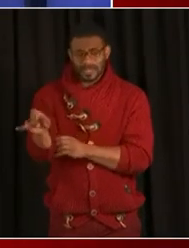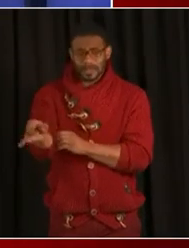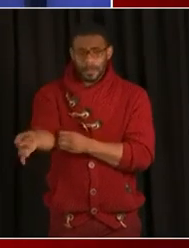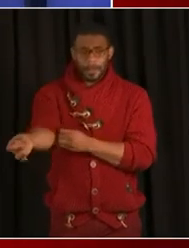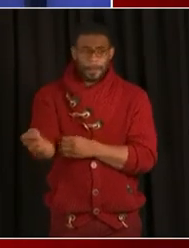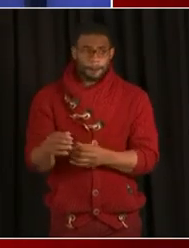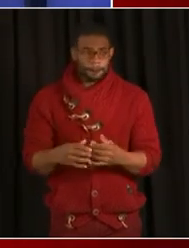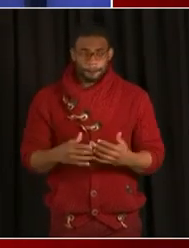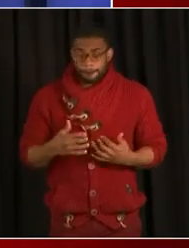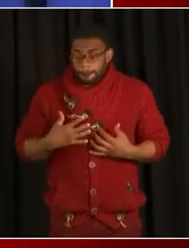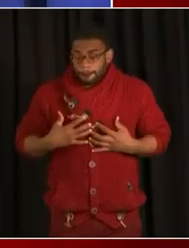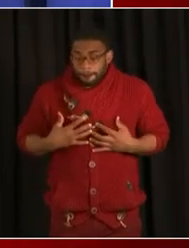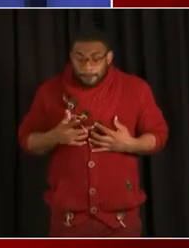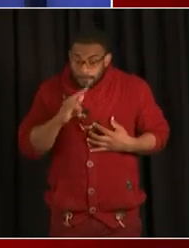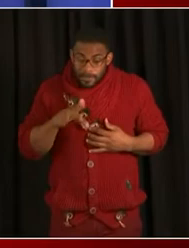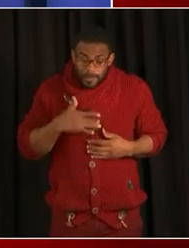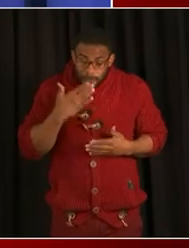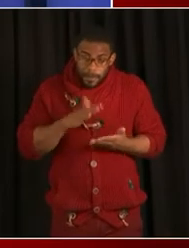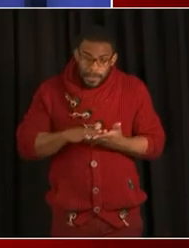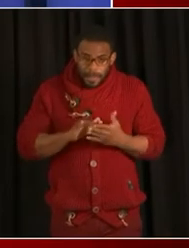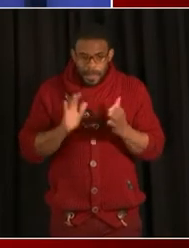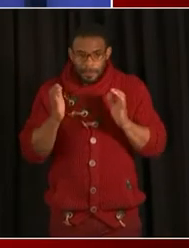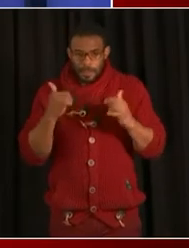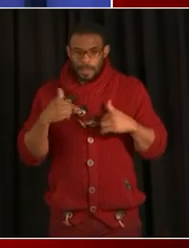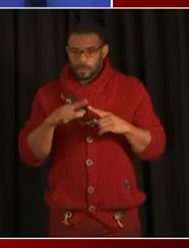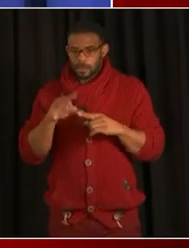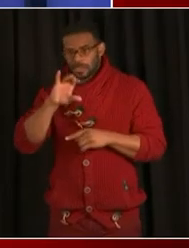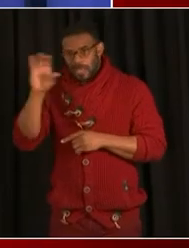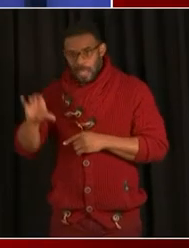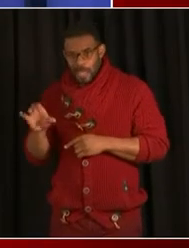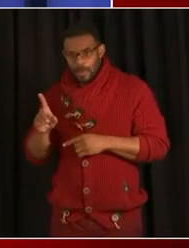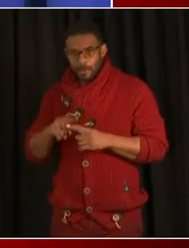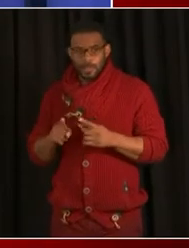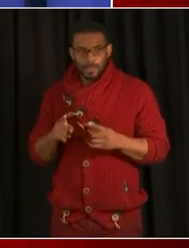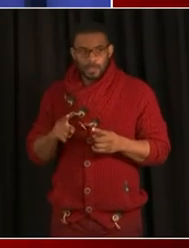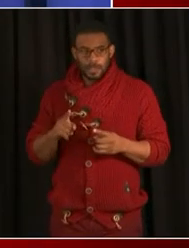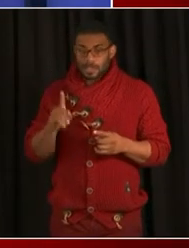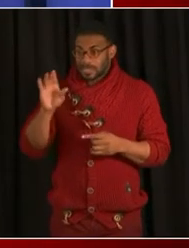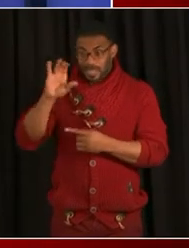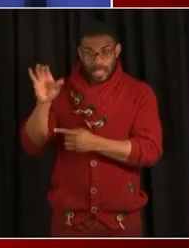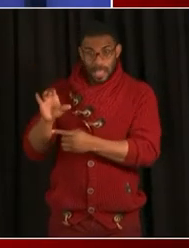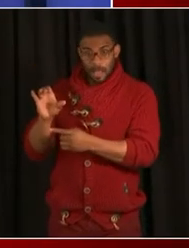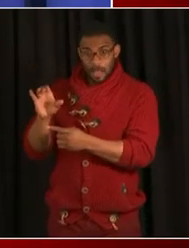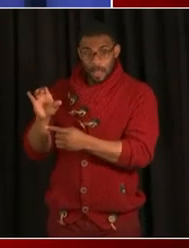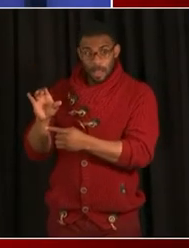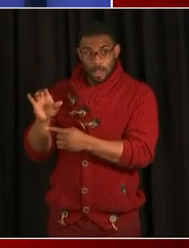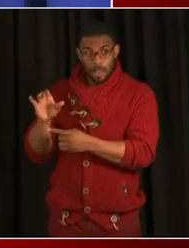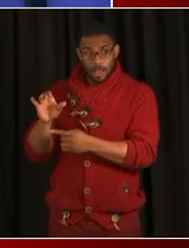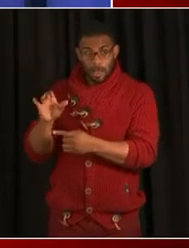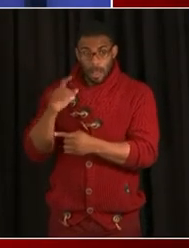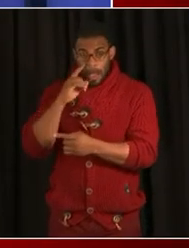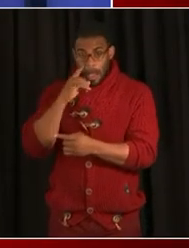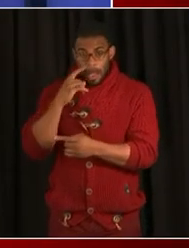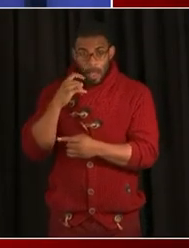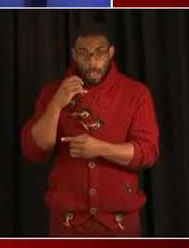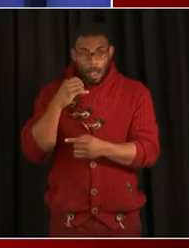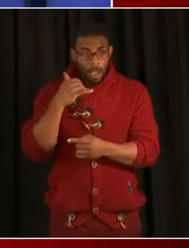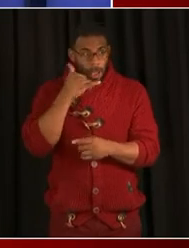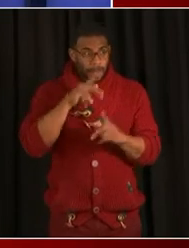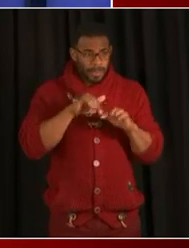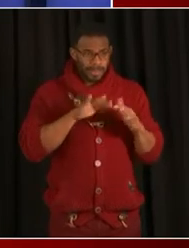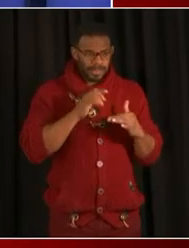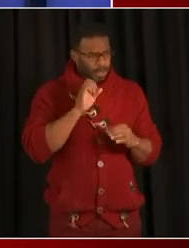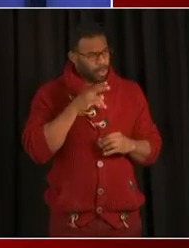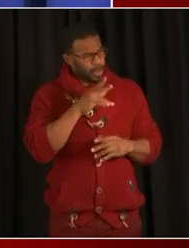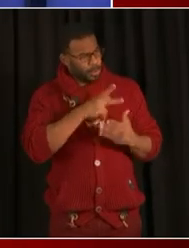said, I really feel bad in comparing us to Chicago, but Chicago called people in this city and said,